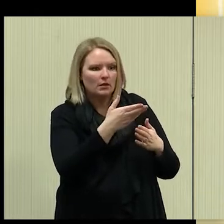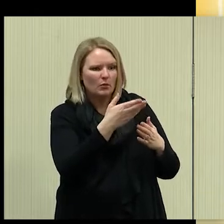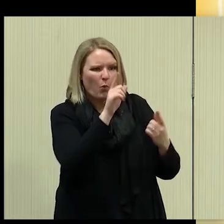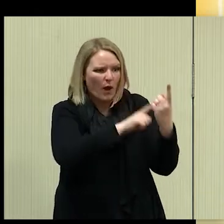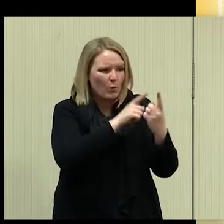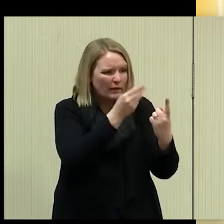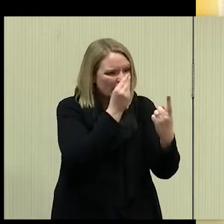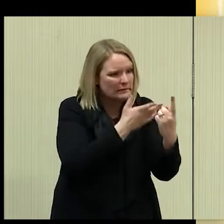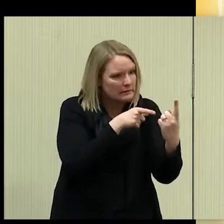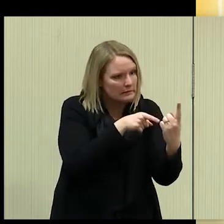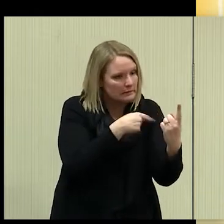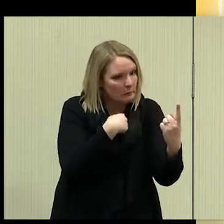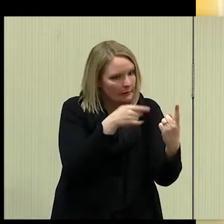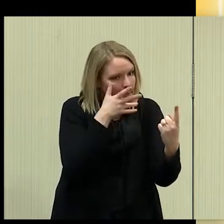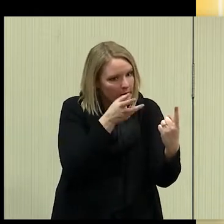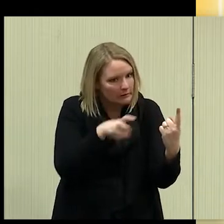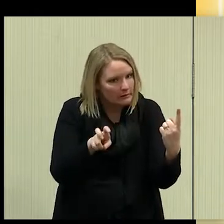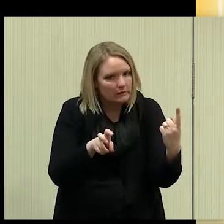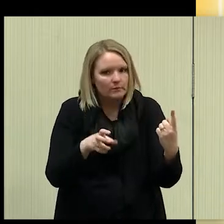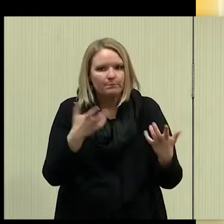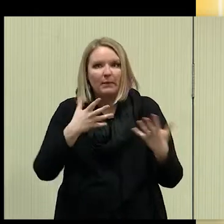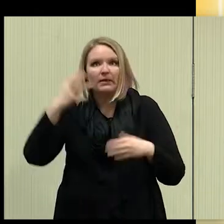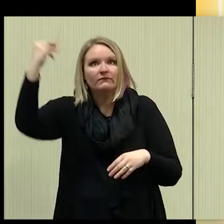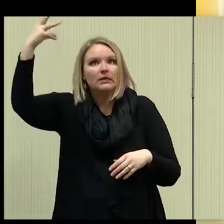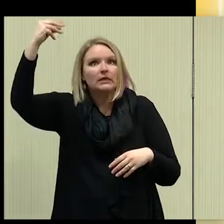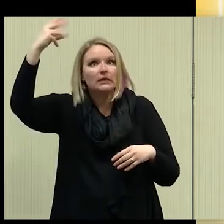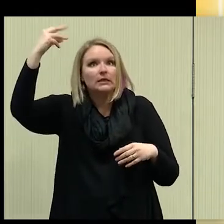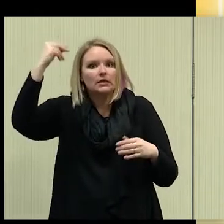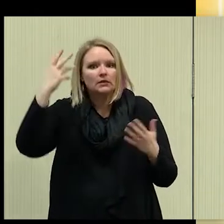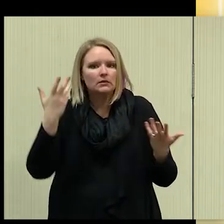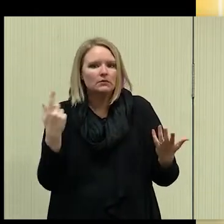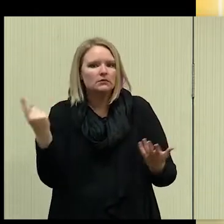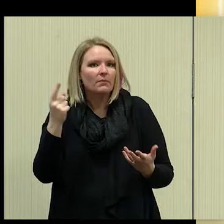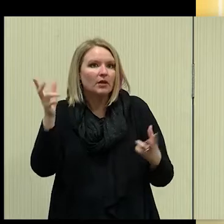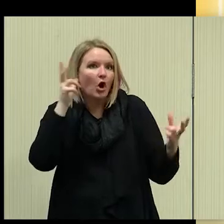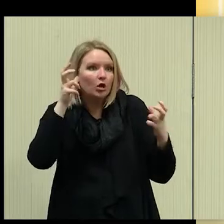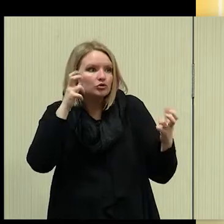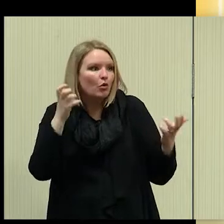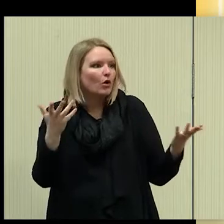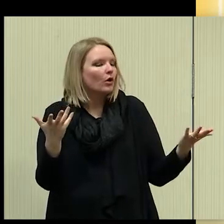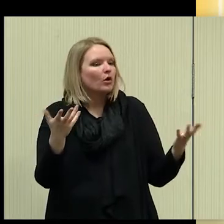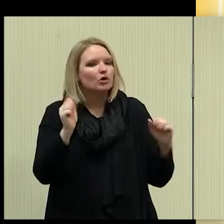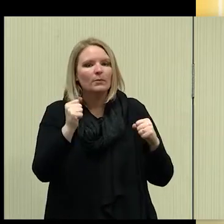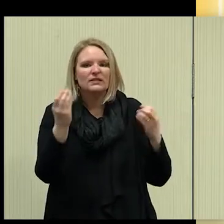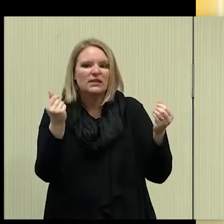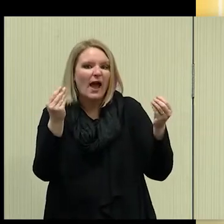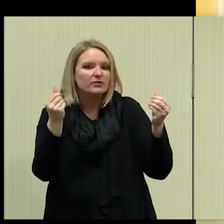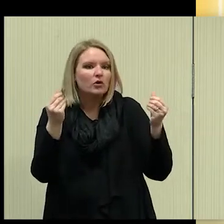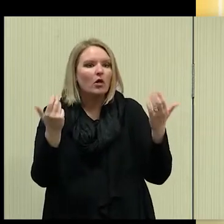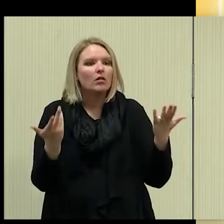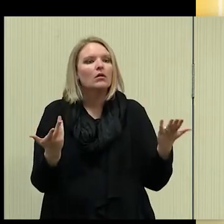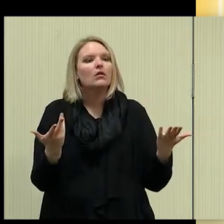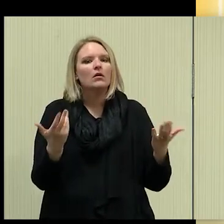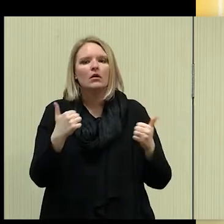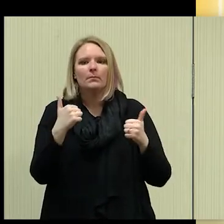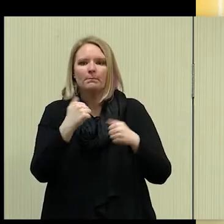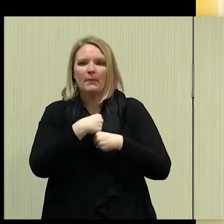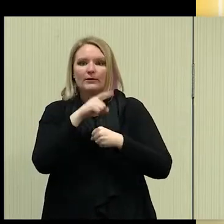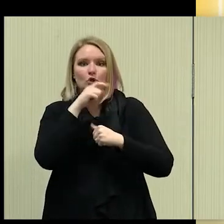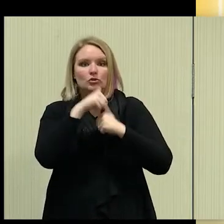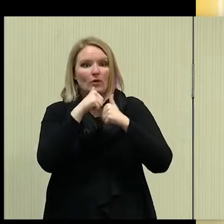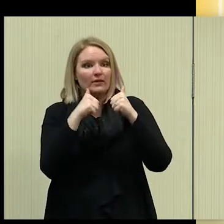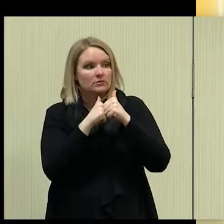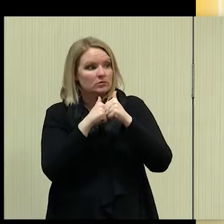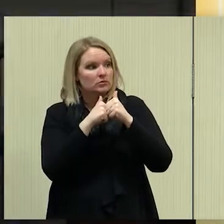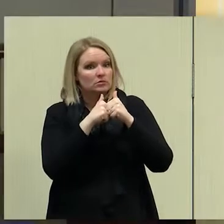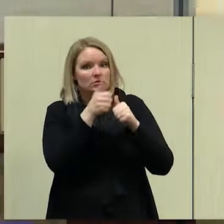child who struggles. It could be flicking the lights, something visual, auditory, could be something tactile. Structuring the transition,